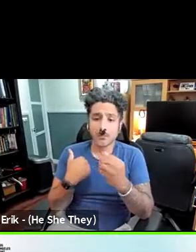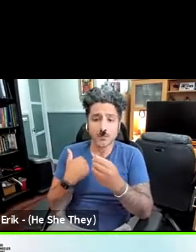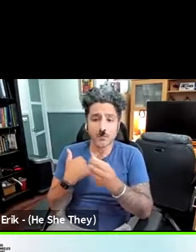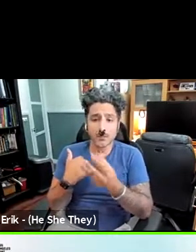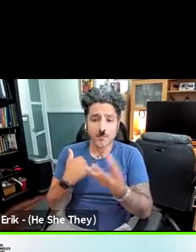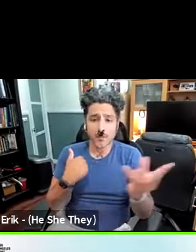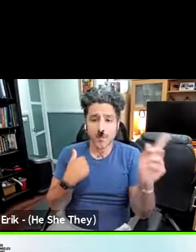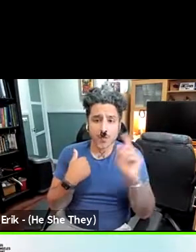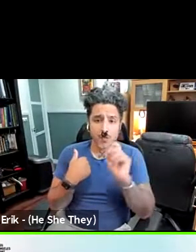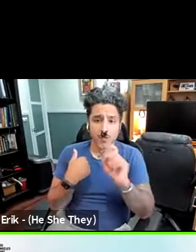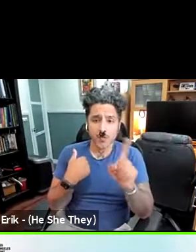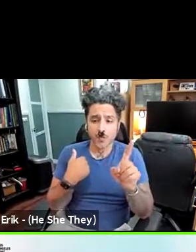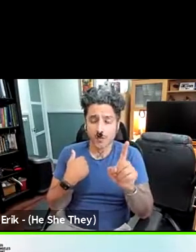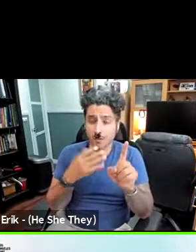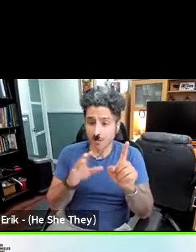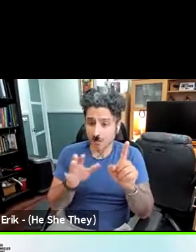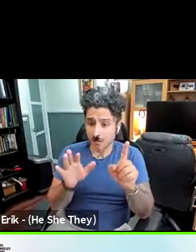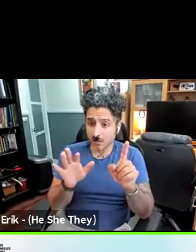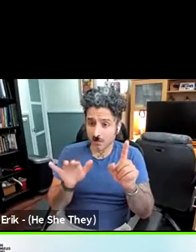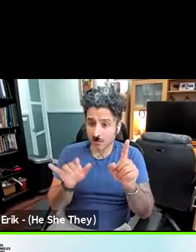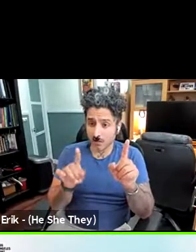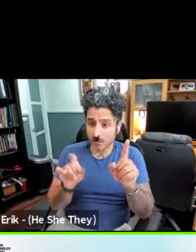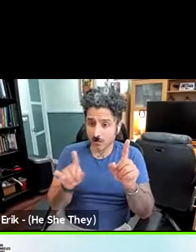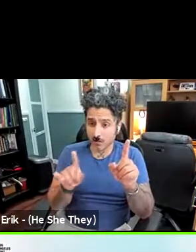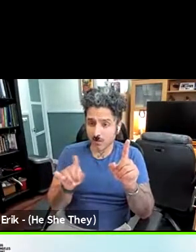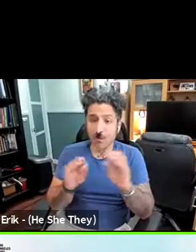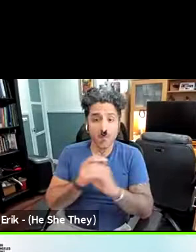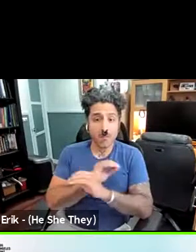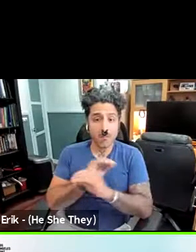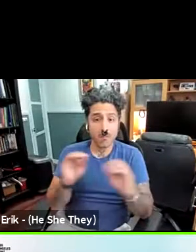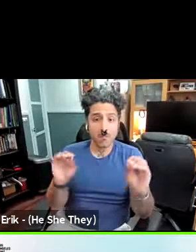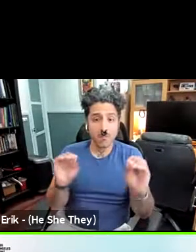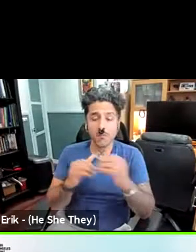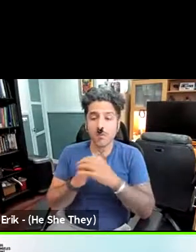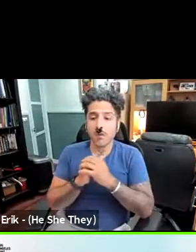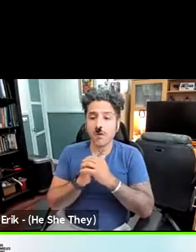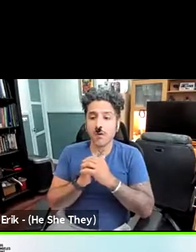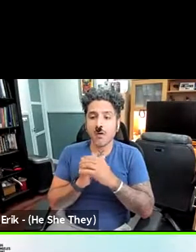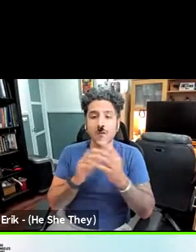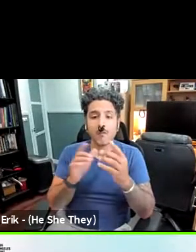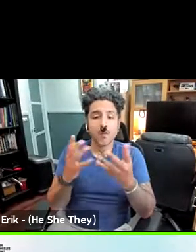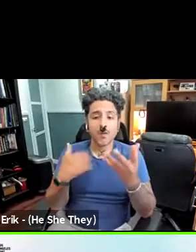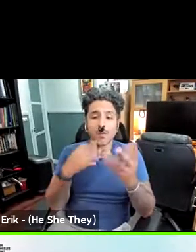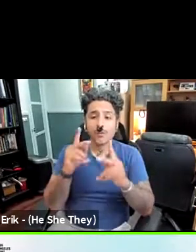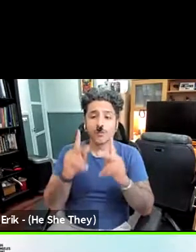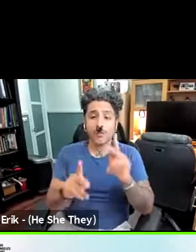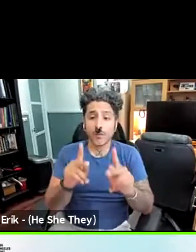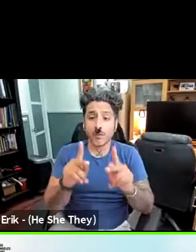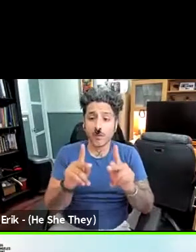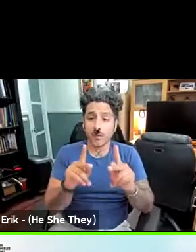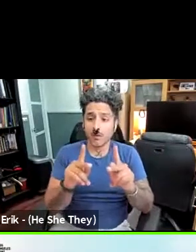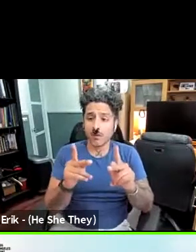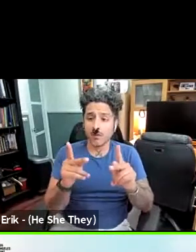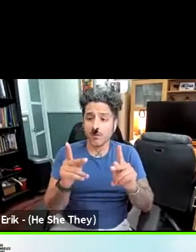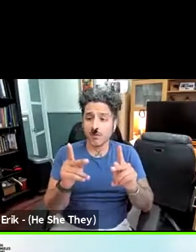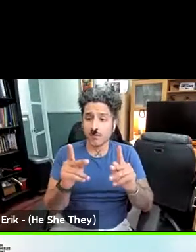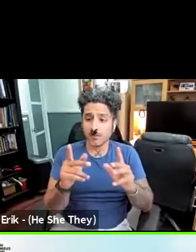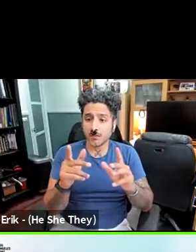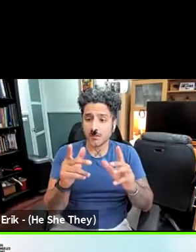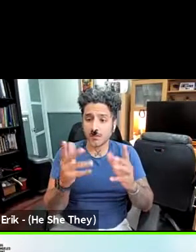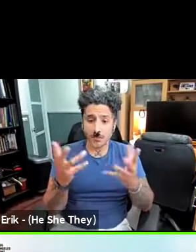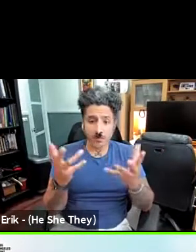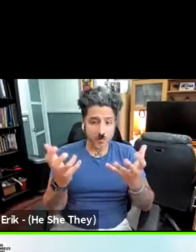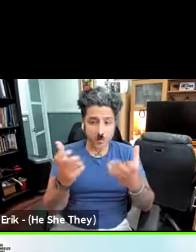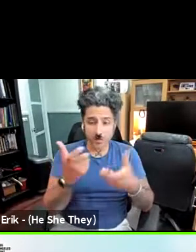questions are there some questions? No? For all of those folks that are watching, are there any questions you want to ask